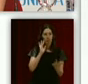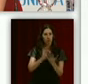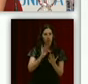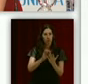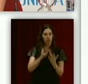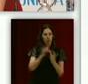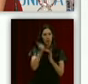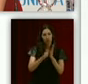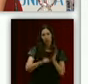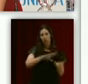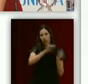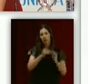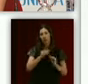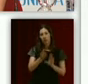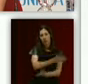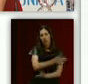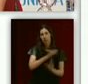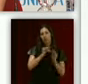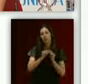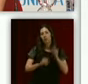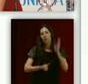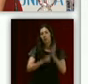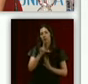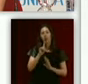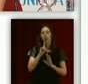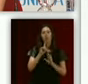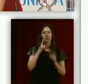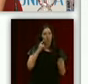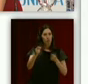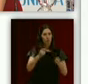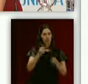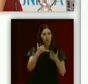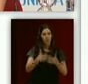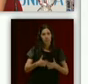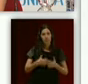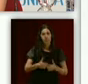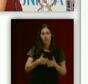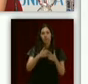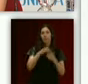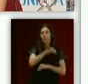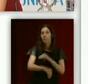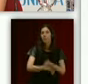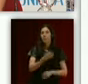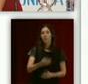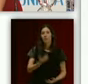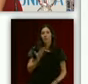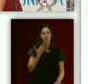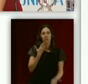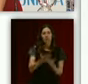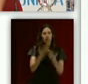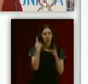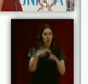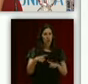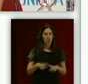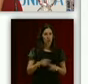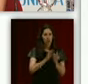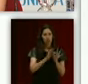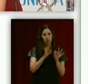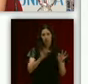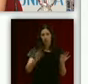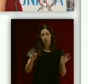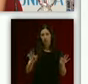sessions, users interacted directly with the app that we had developed, and they controlled the devices.